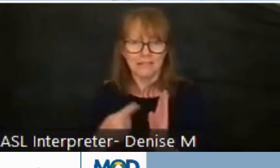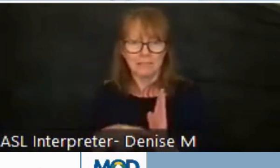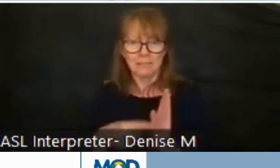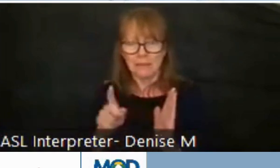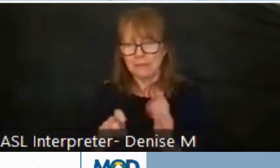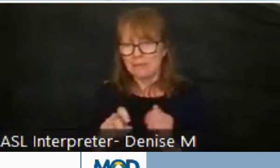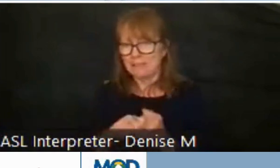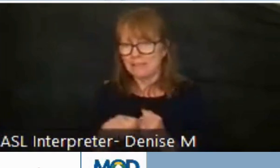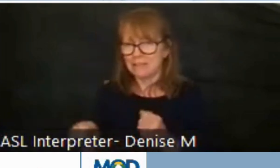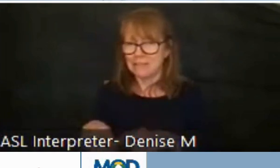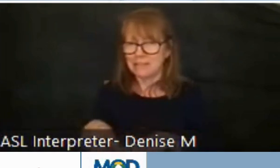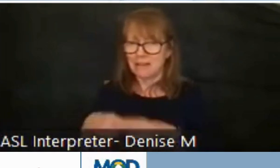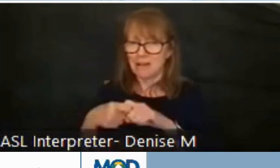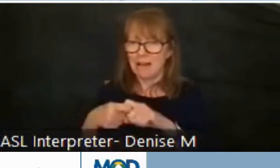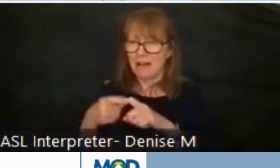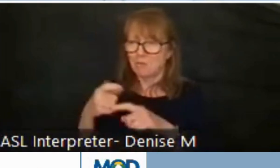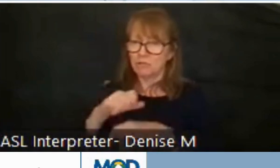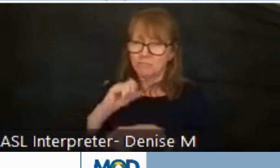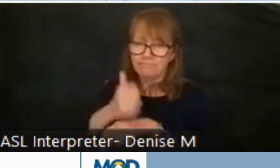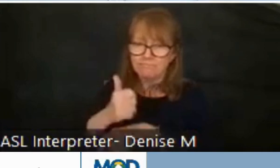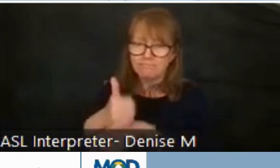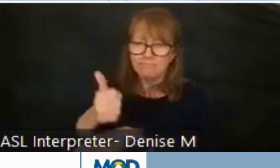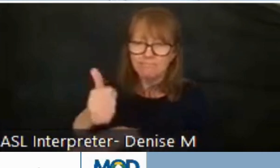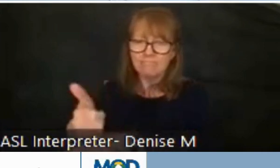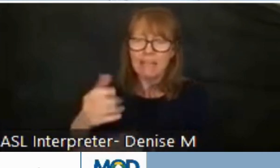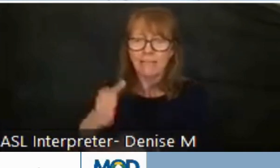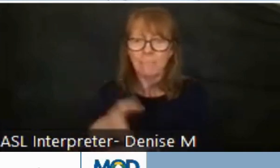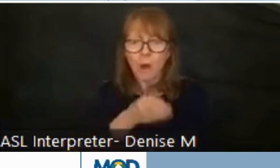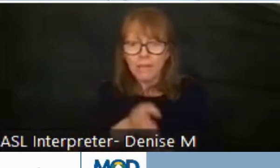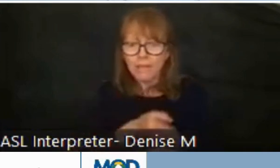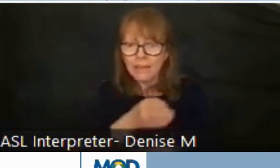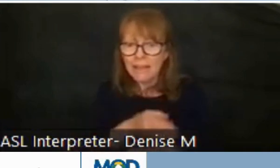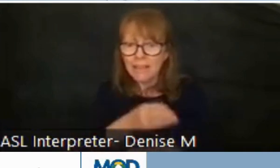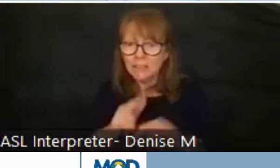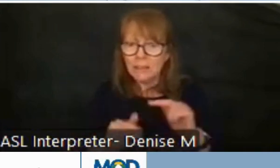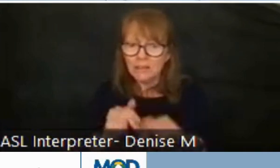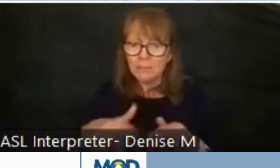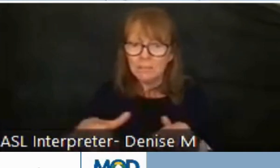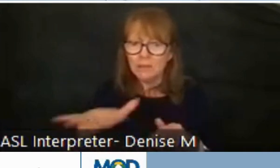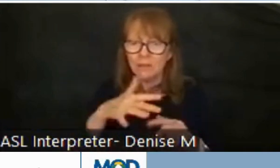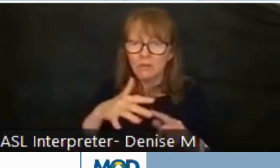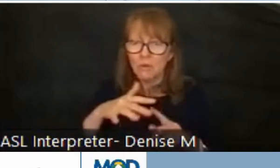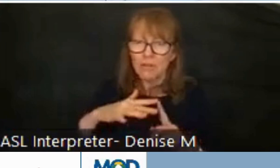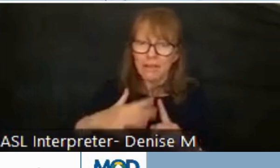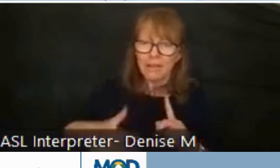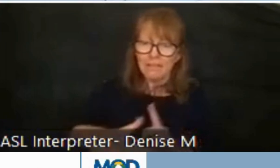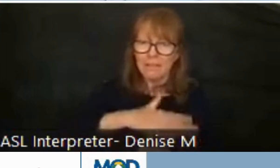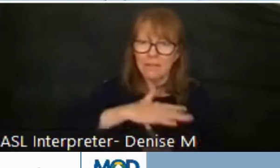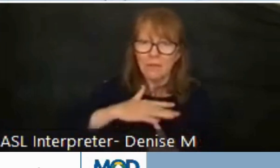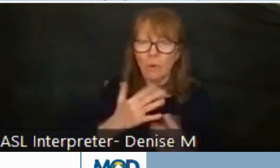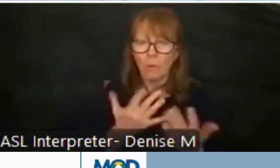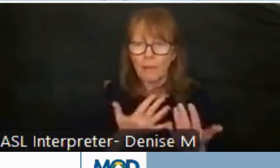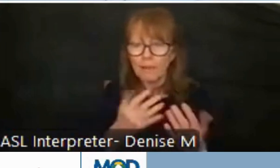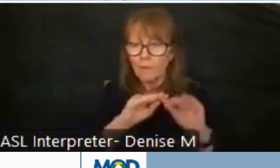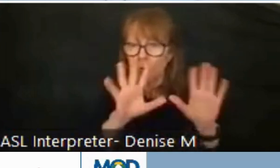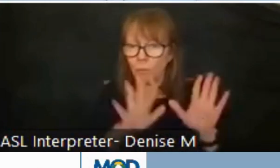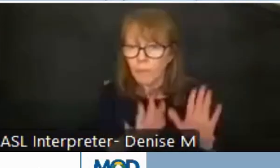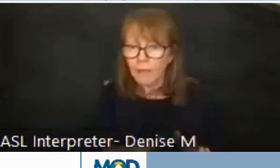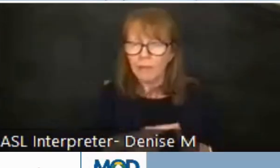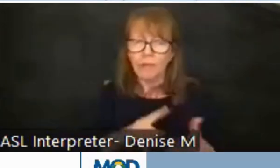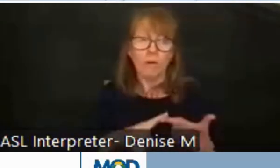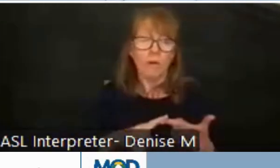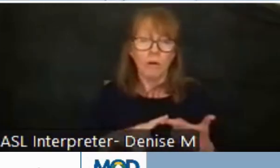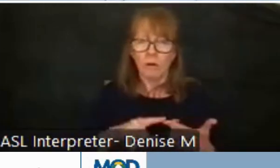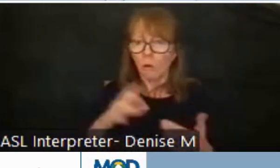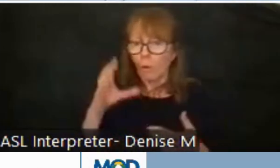where they might need to get quotes from contractors or wait for suitable weather for outdoor work. So once